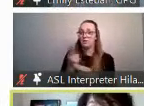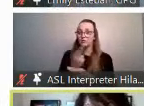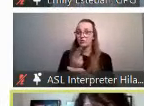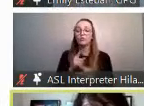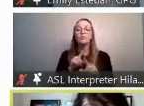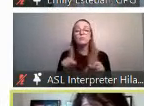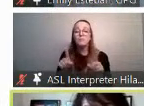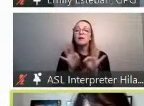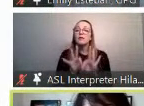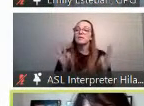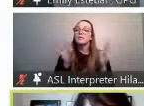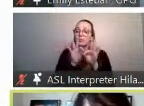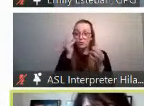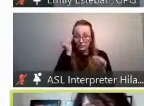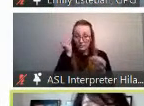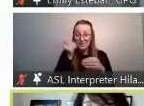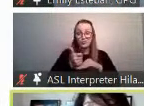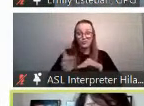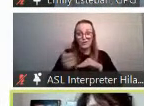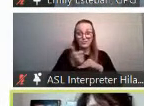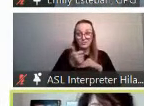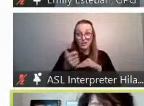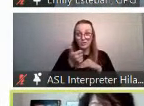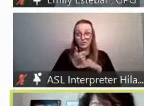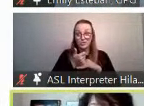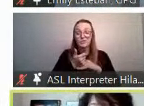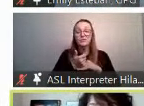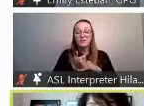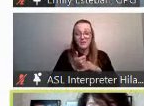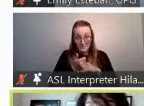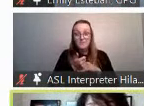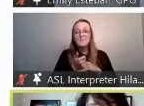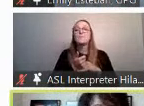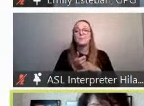that transportation really is no